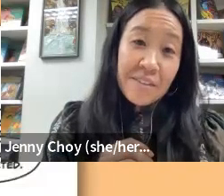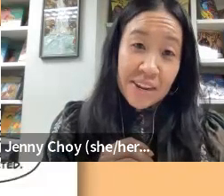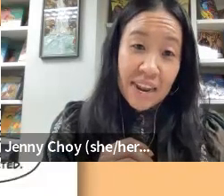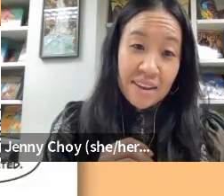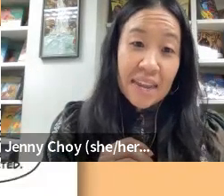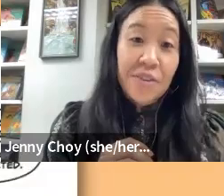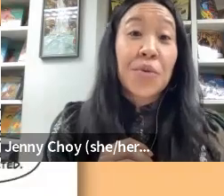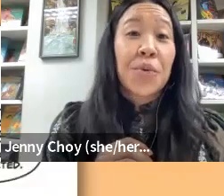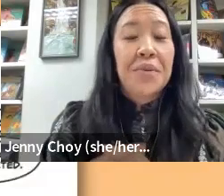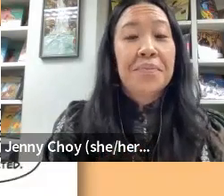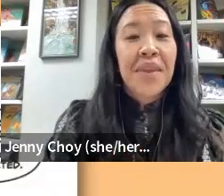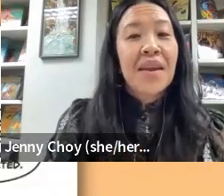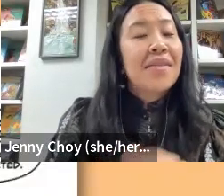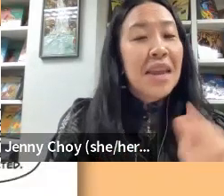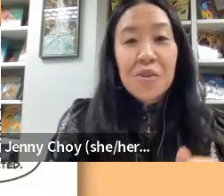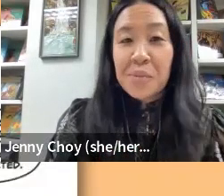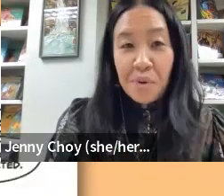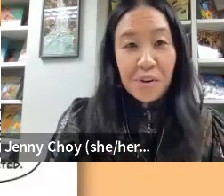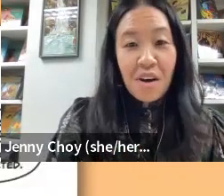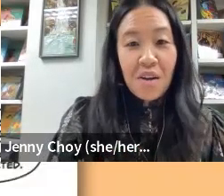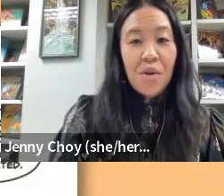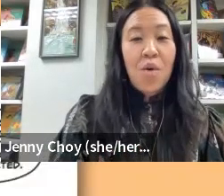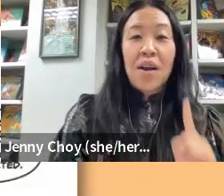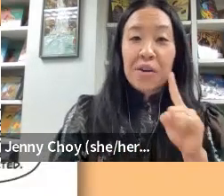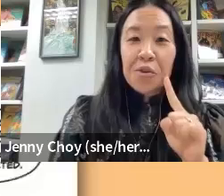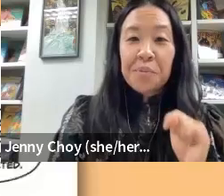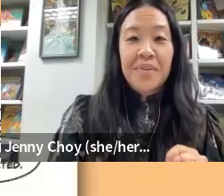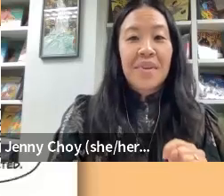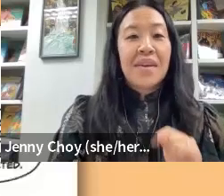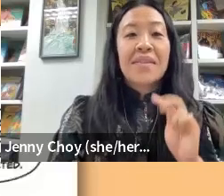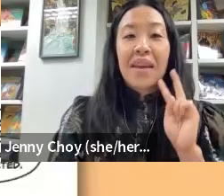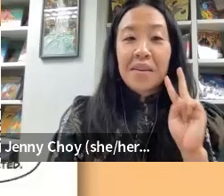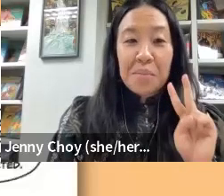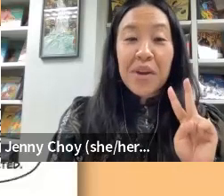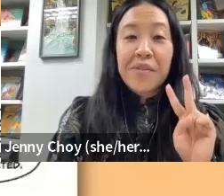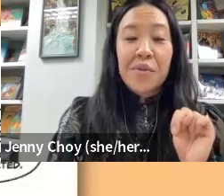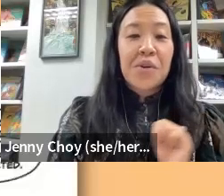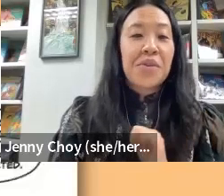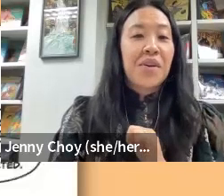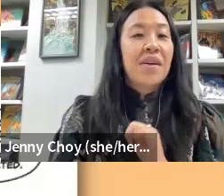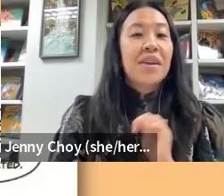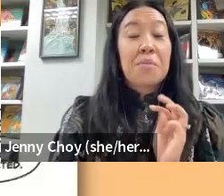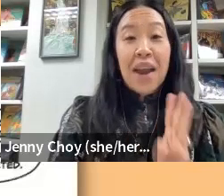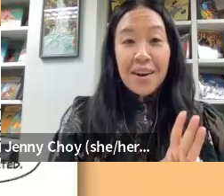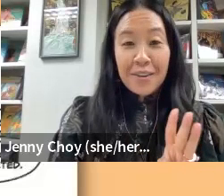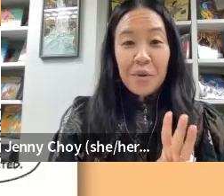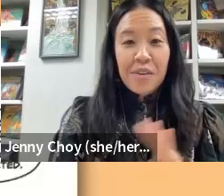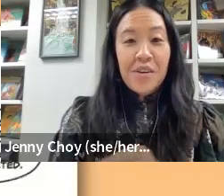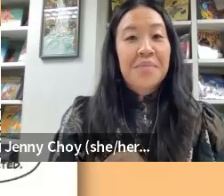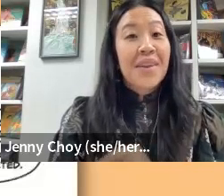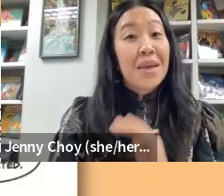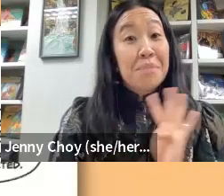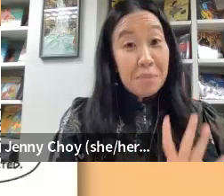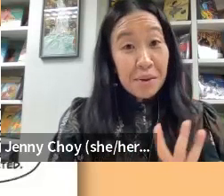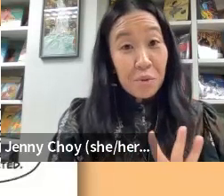territories every day to get to school. They know the protocol: walk in groups, stay in the middle of the road, keep your head on a